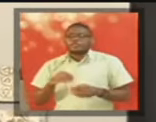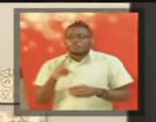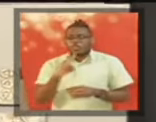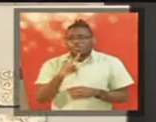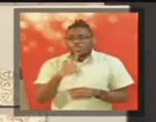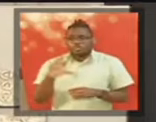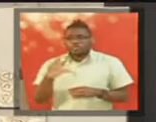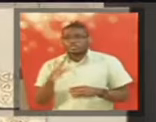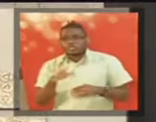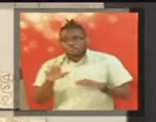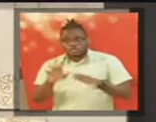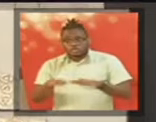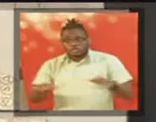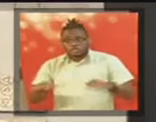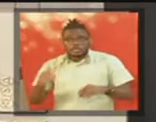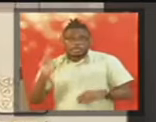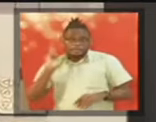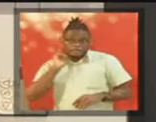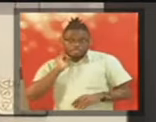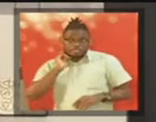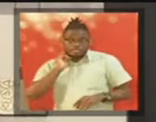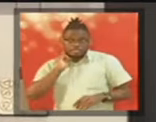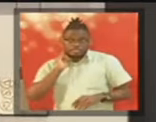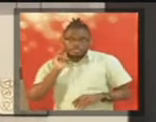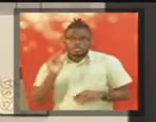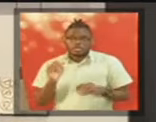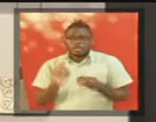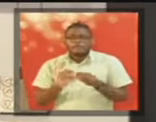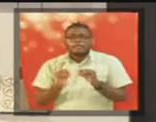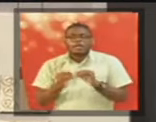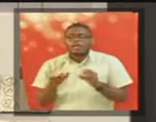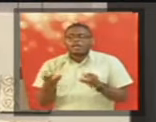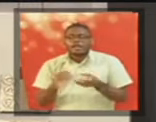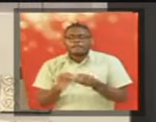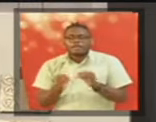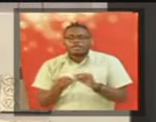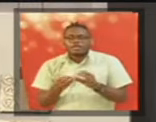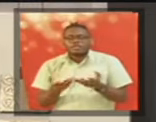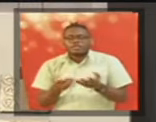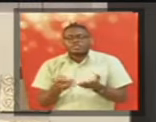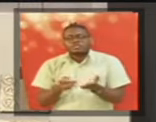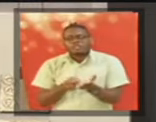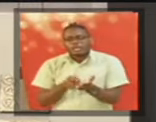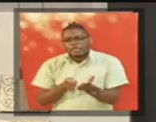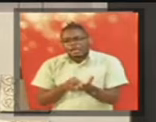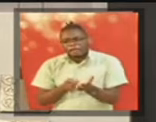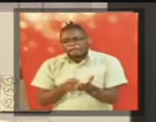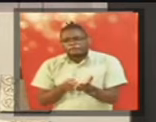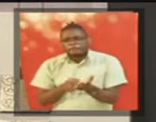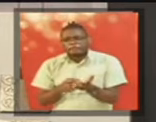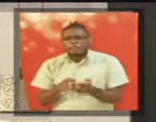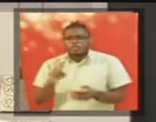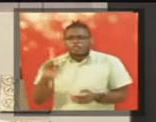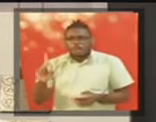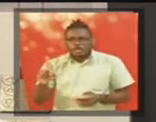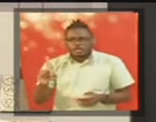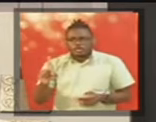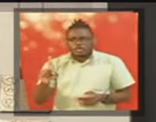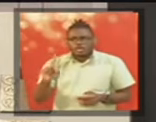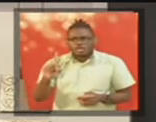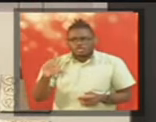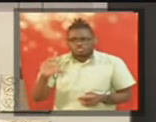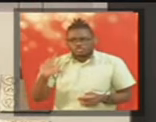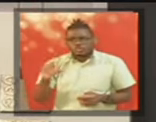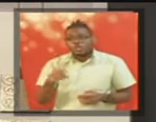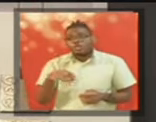pulse rate that's accepted, the range is a little wider. Sometimes it can go as much as 100 and 110, and that is